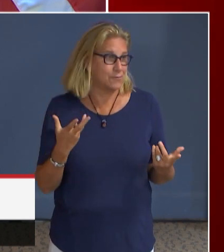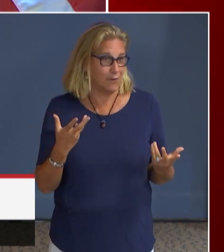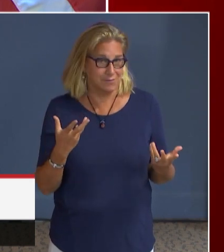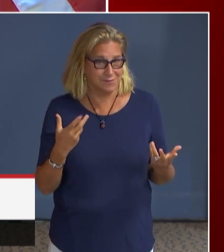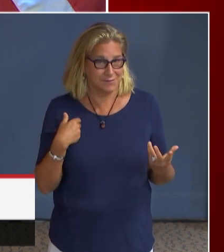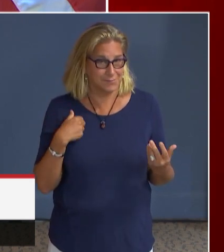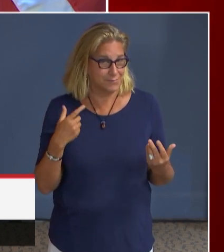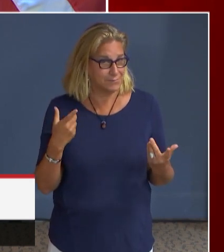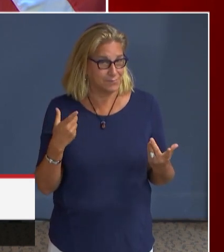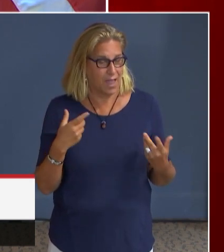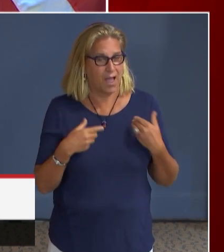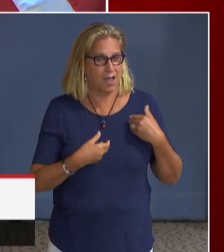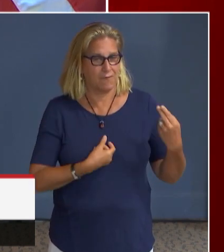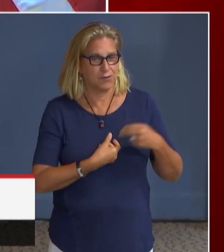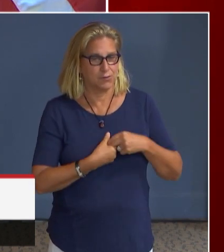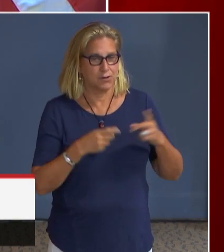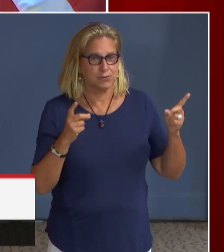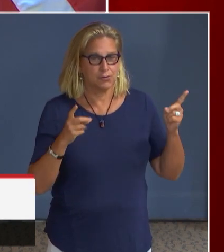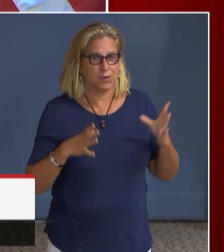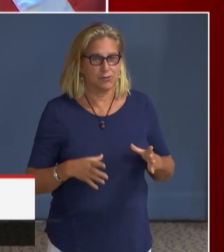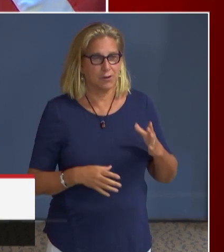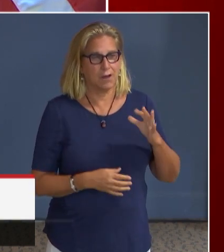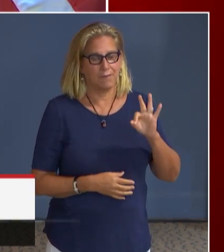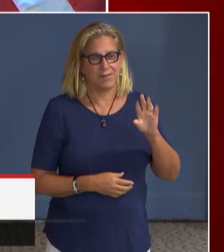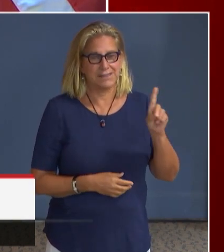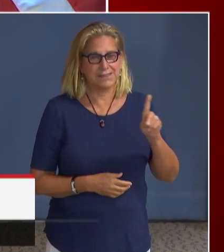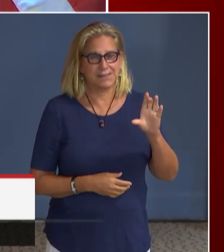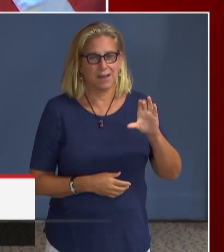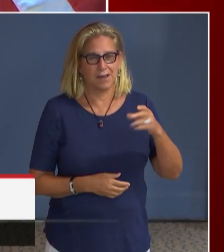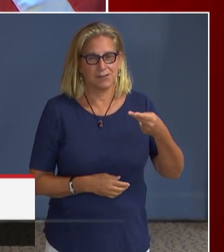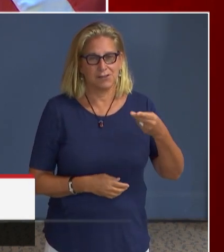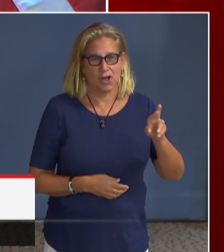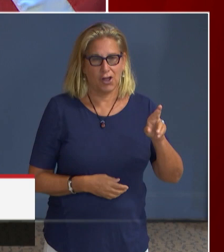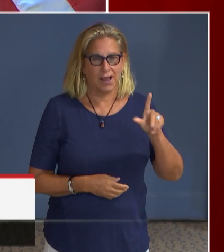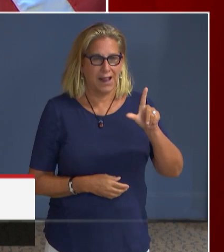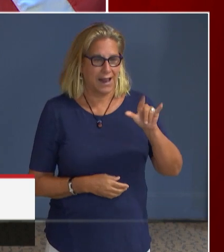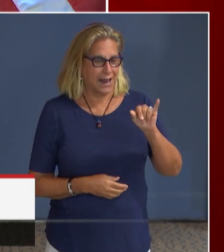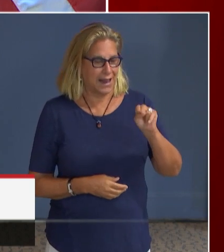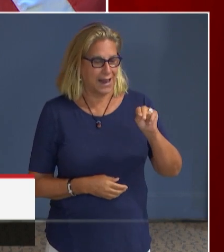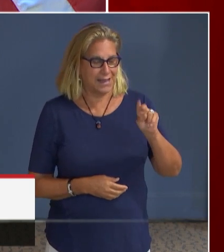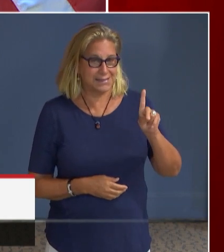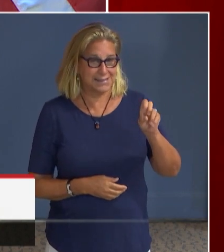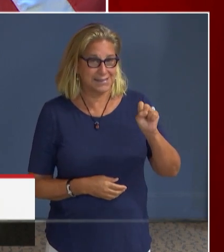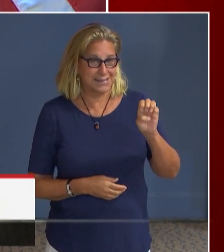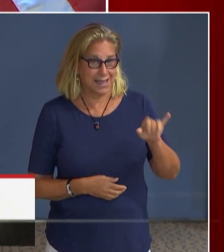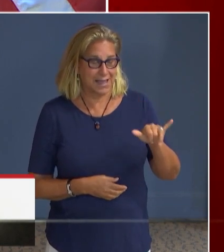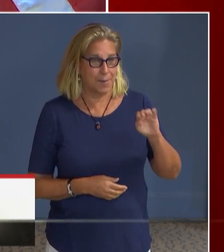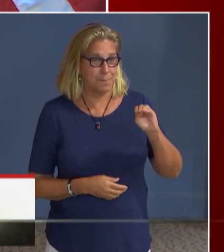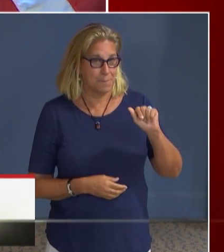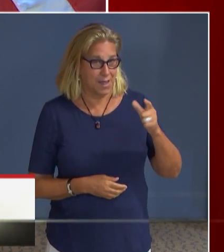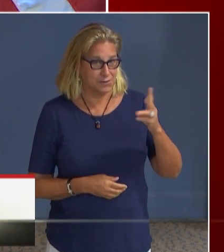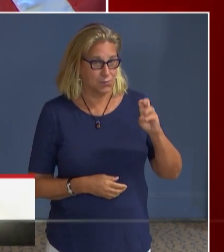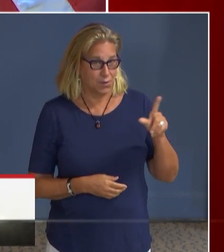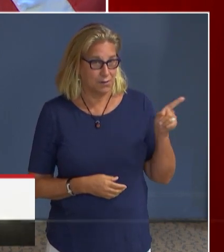of DCHR, Lindsay Maxwell, and we are going to be